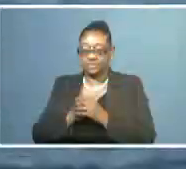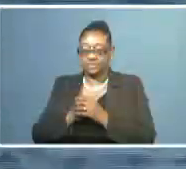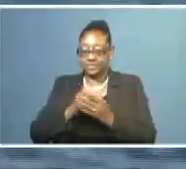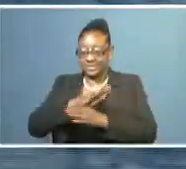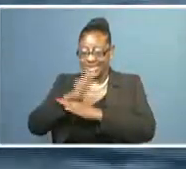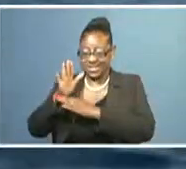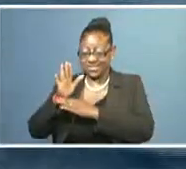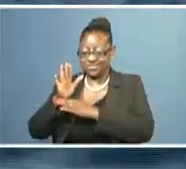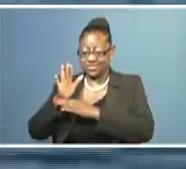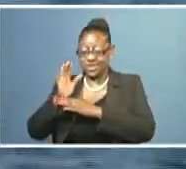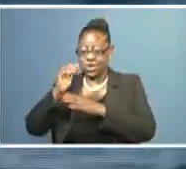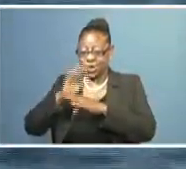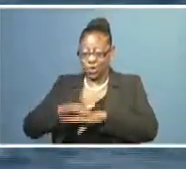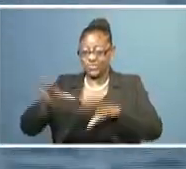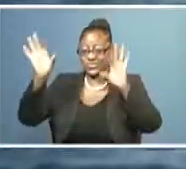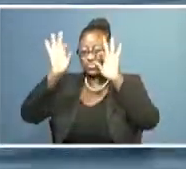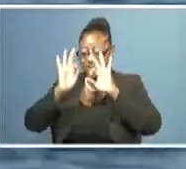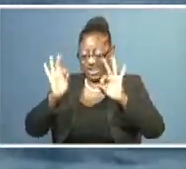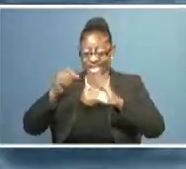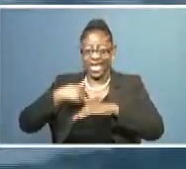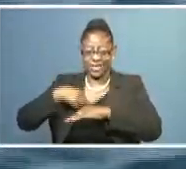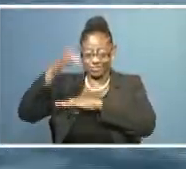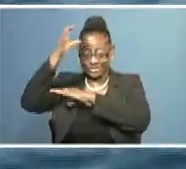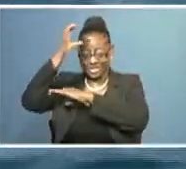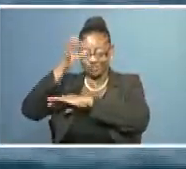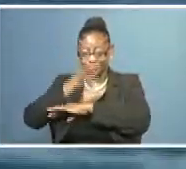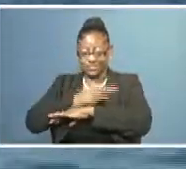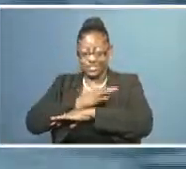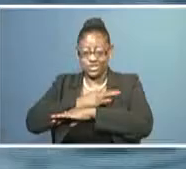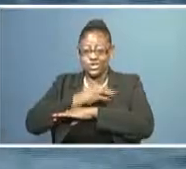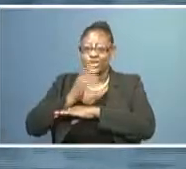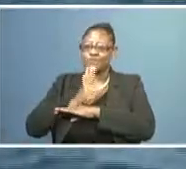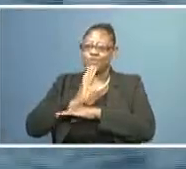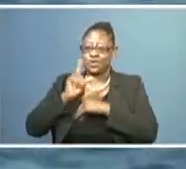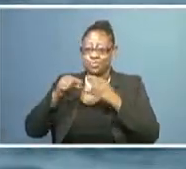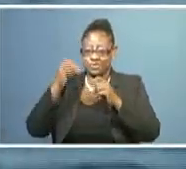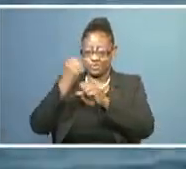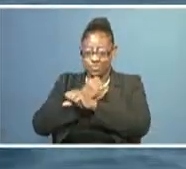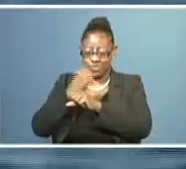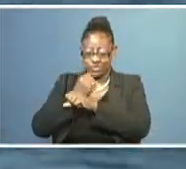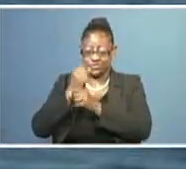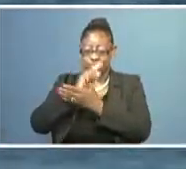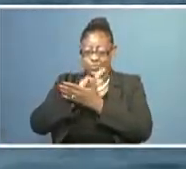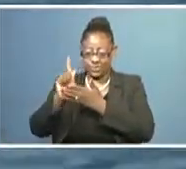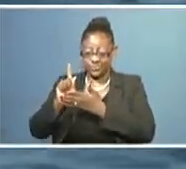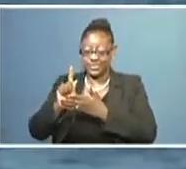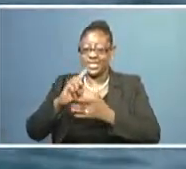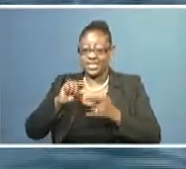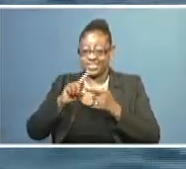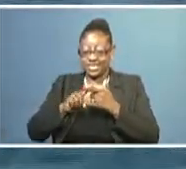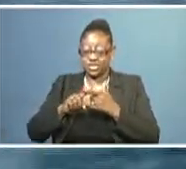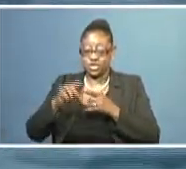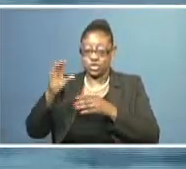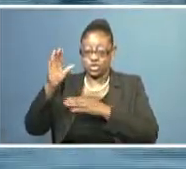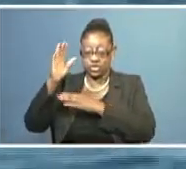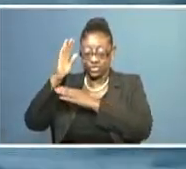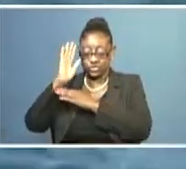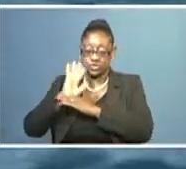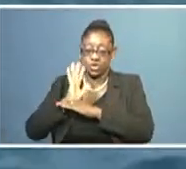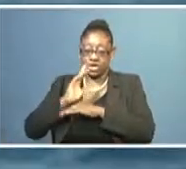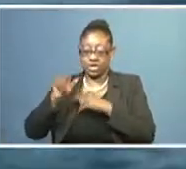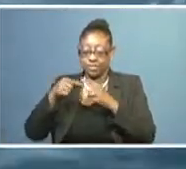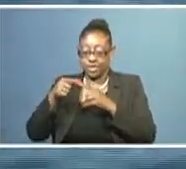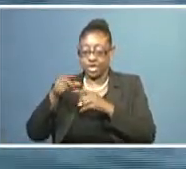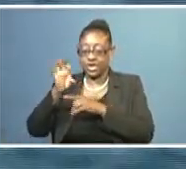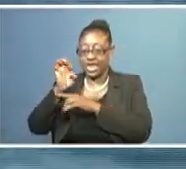Good evening on a Friday. I'm Charles Fisher. Let's wrap up sports for the week with the good news that regattas can resume. The